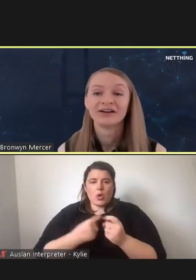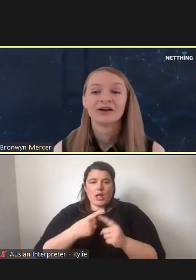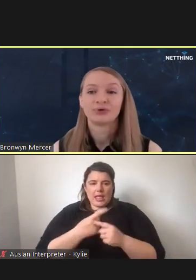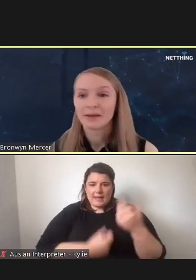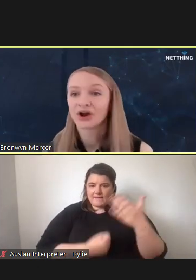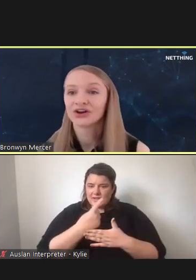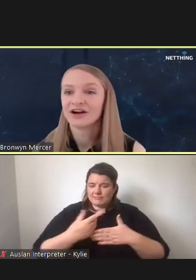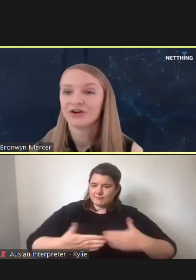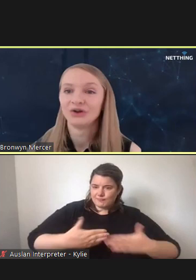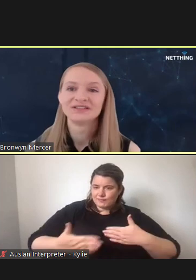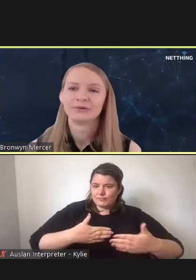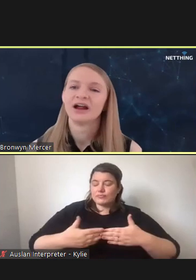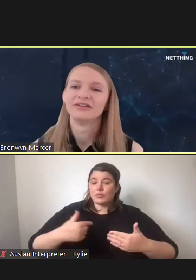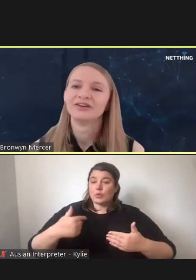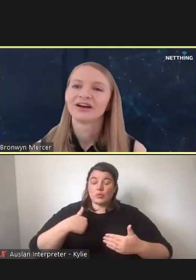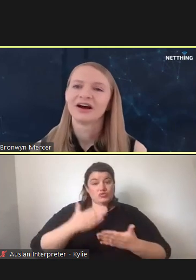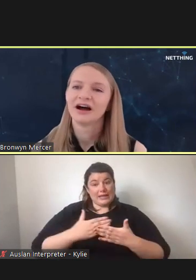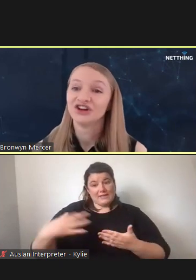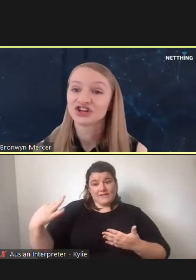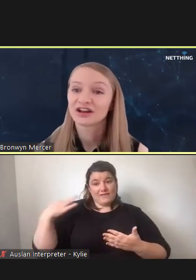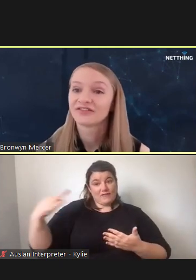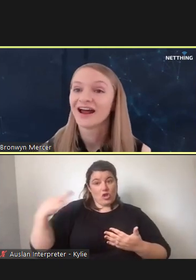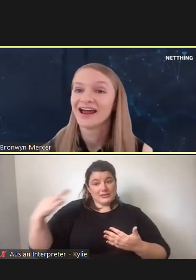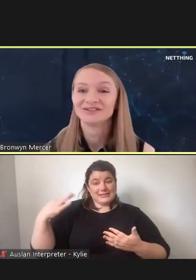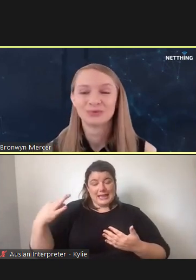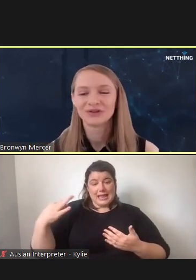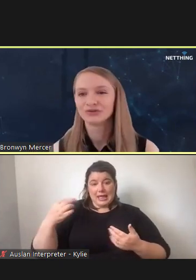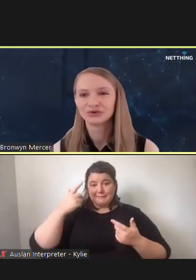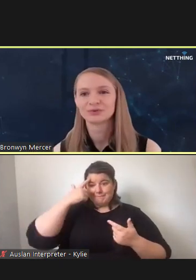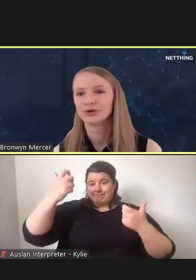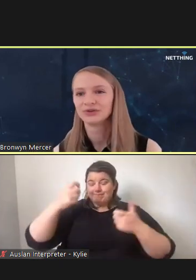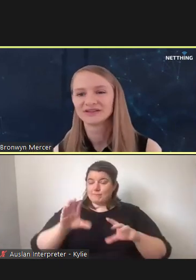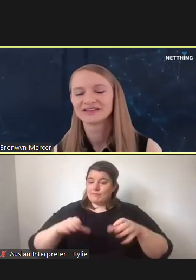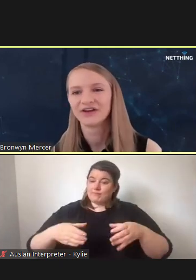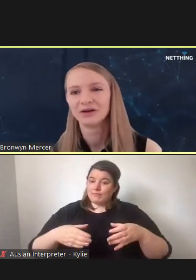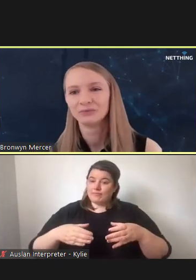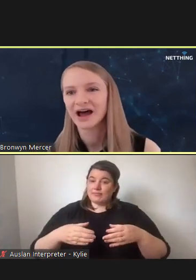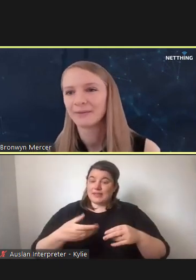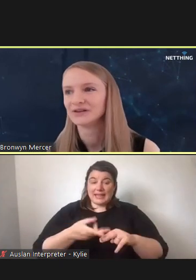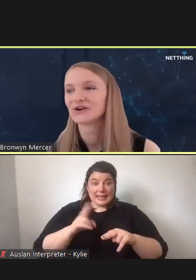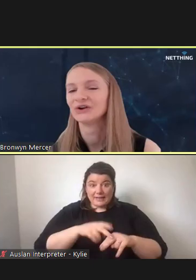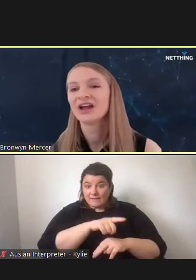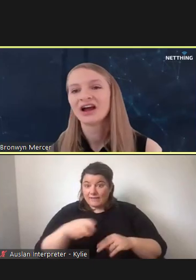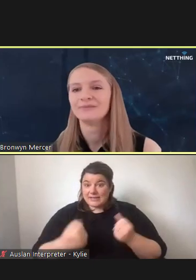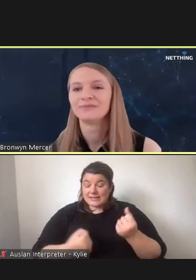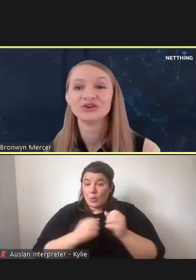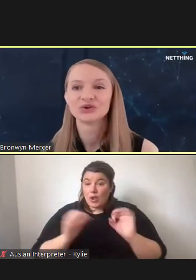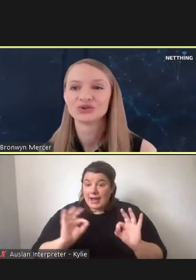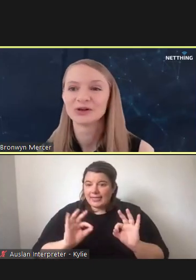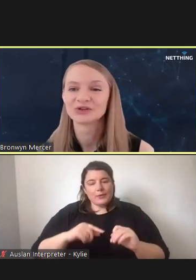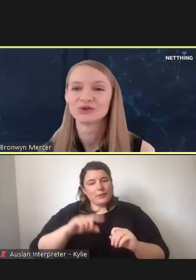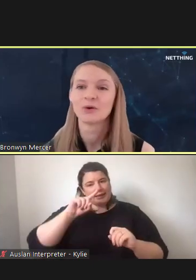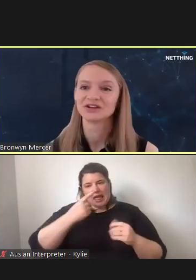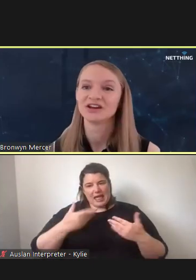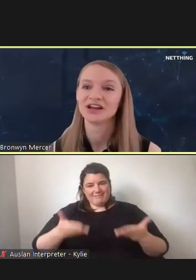are primarily a volunteer-run initiative, and without your support, this event wouldn't happen. So thank you to